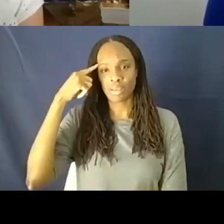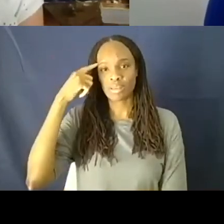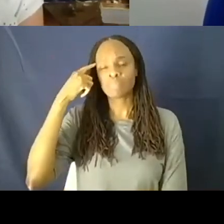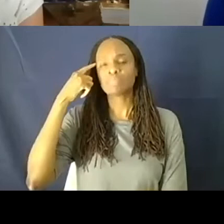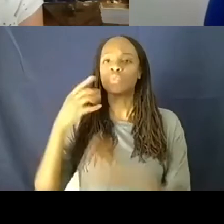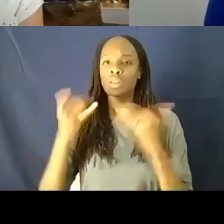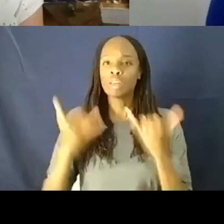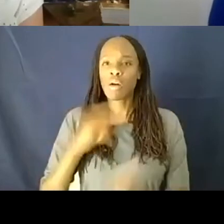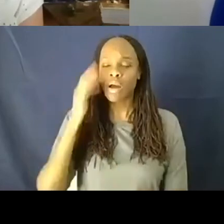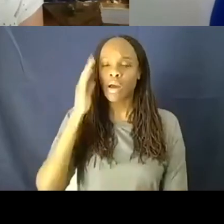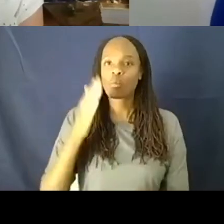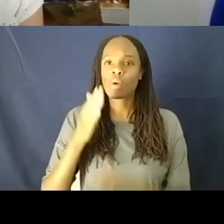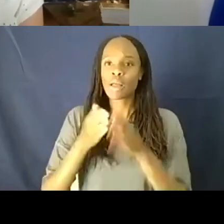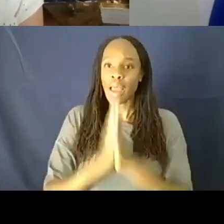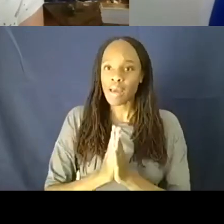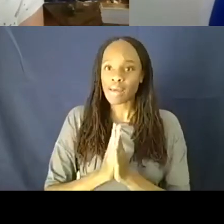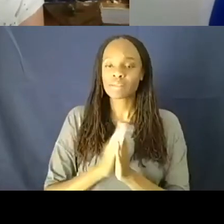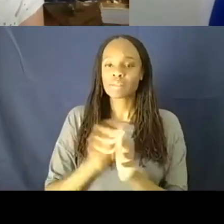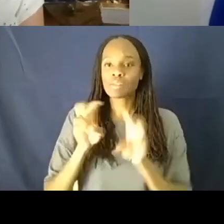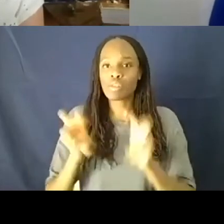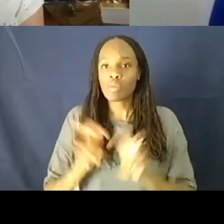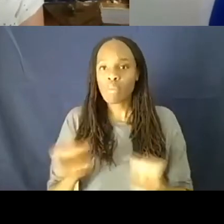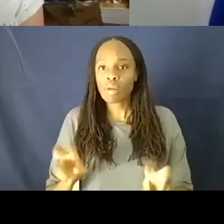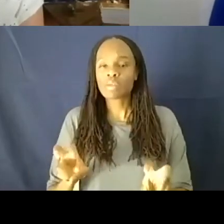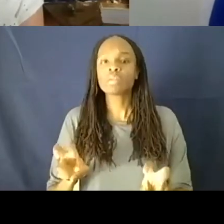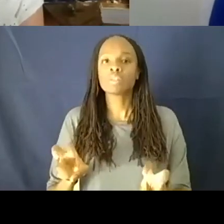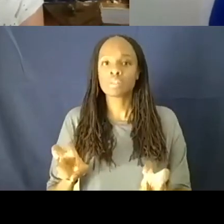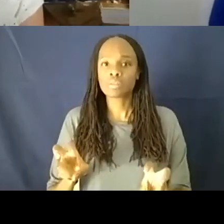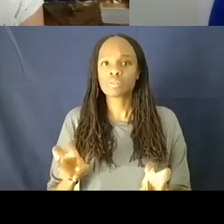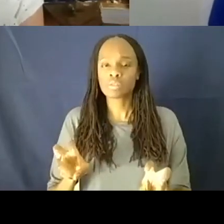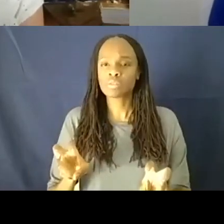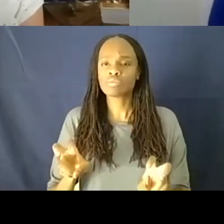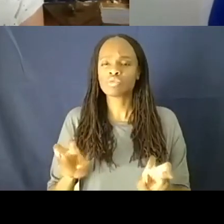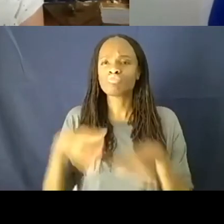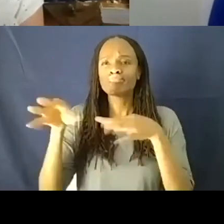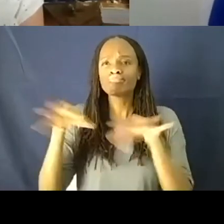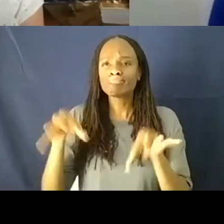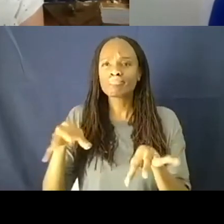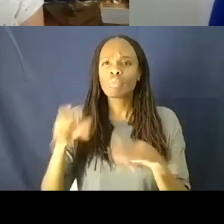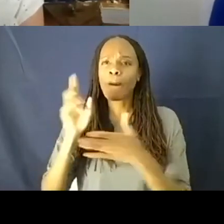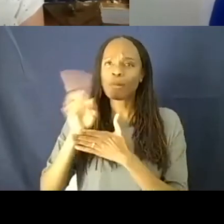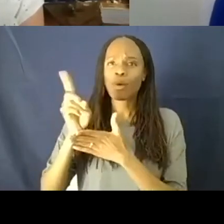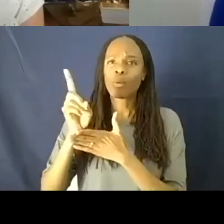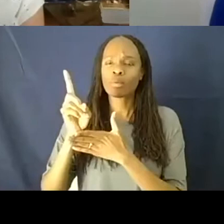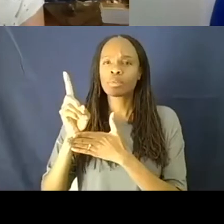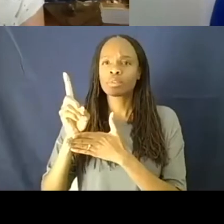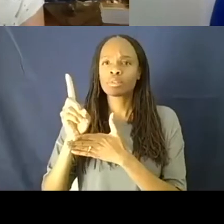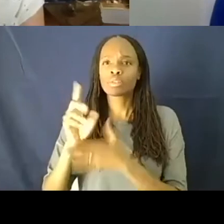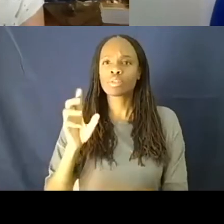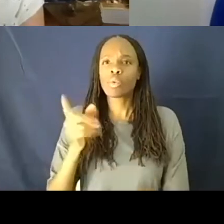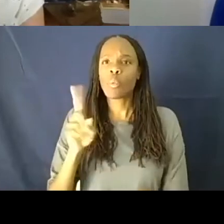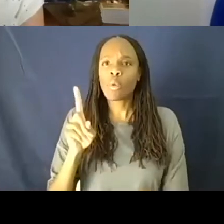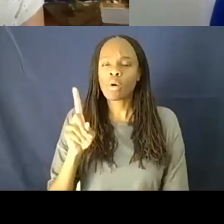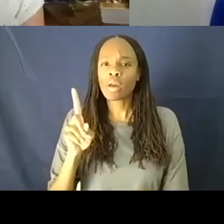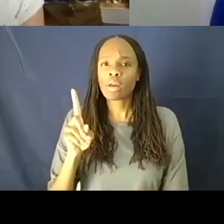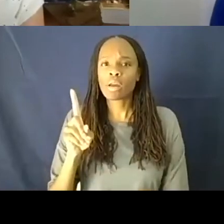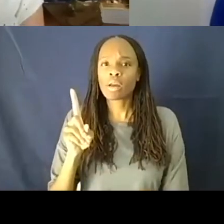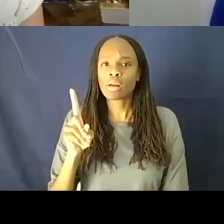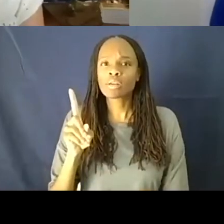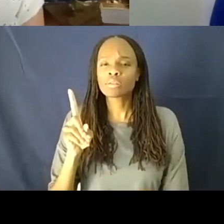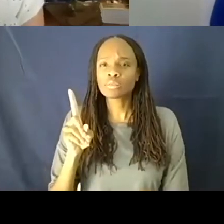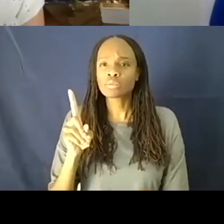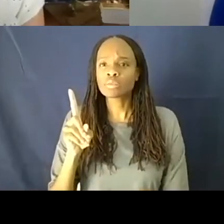would speak to an experience, an anecdote, a moment, an explanation of where interacting with the